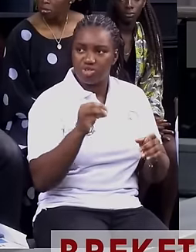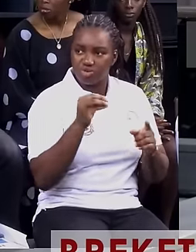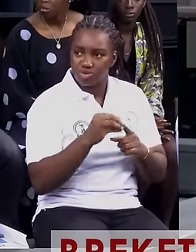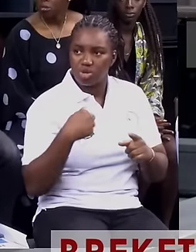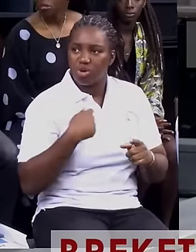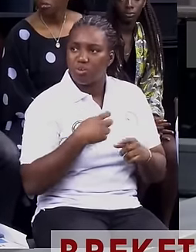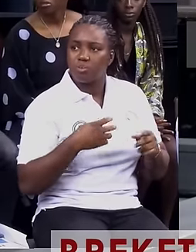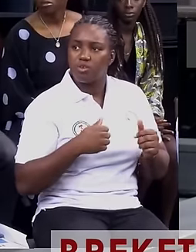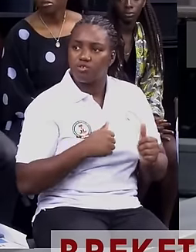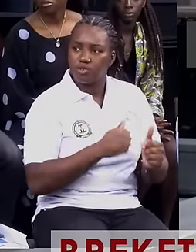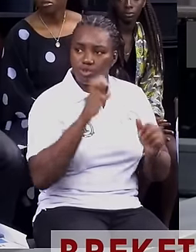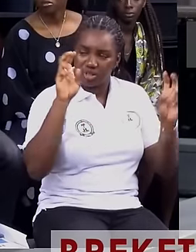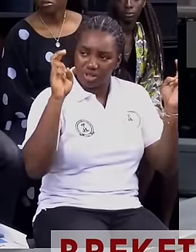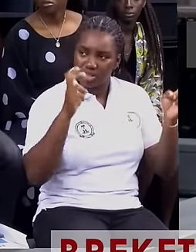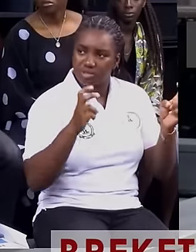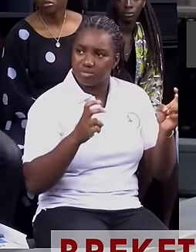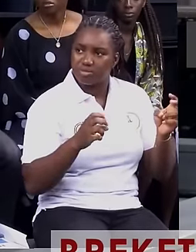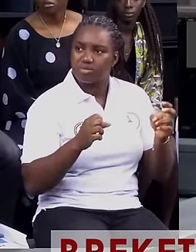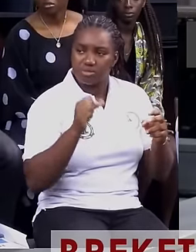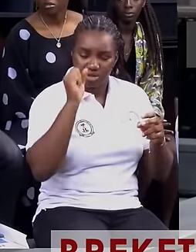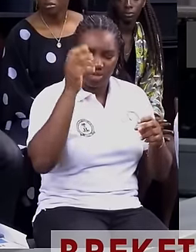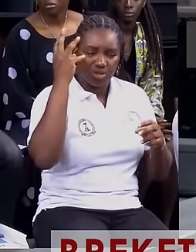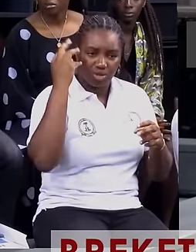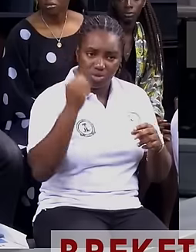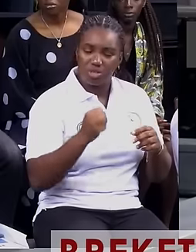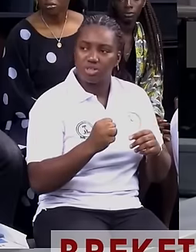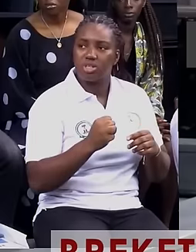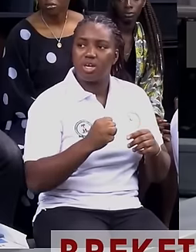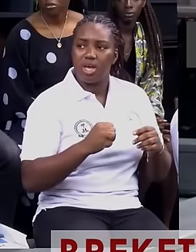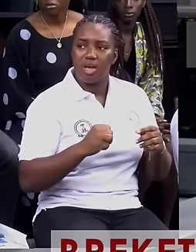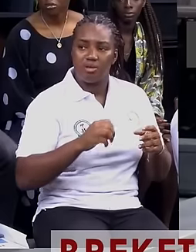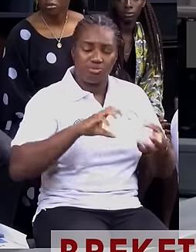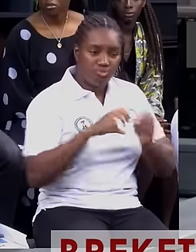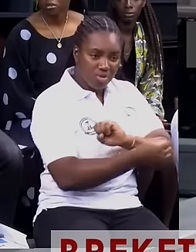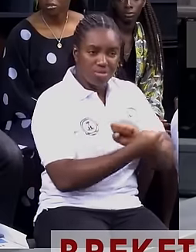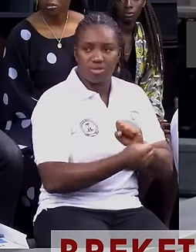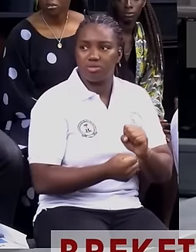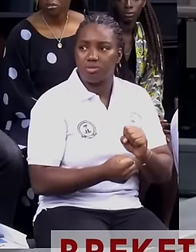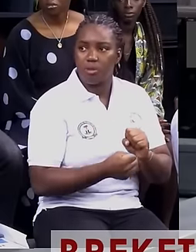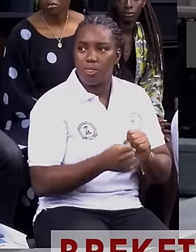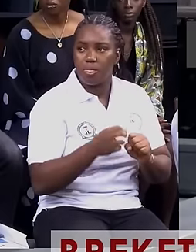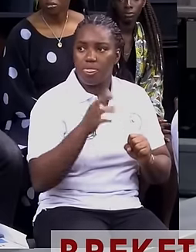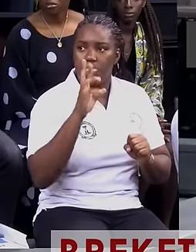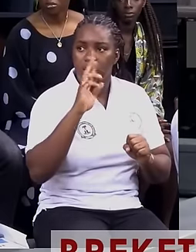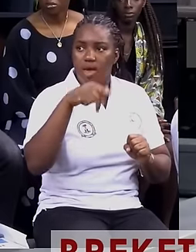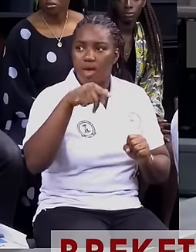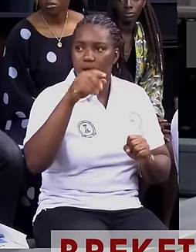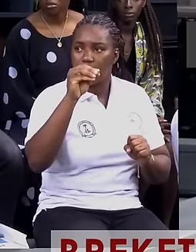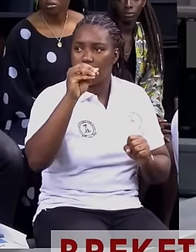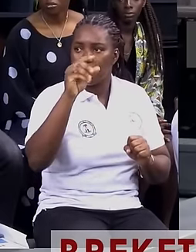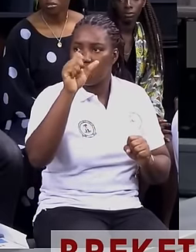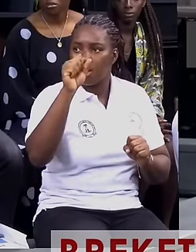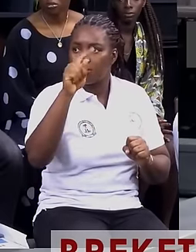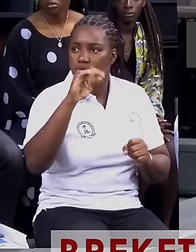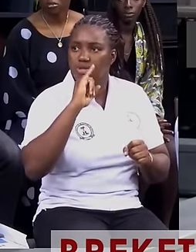up. Was she also molested? Yes, sir. The post is on TikTok. Her post is on TikTok. See, now police has